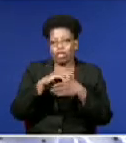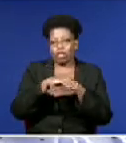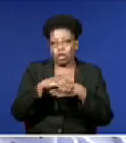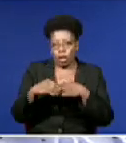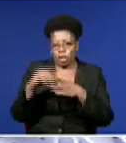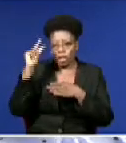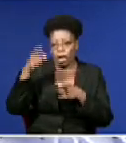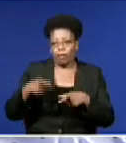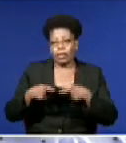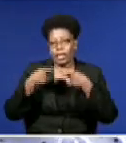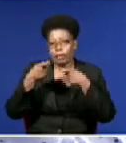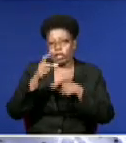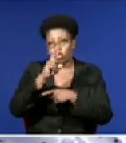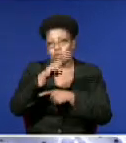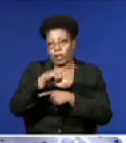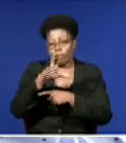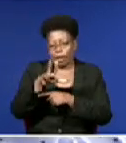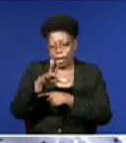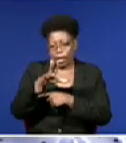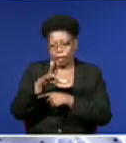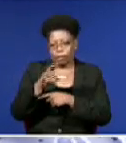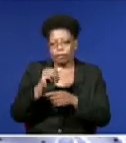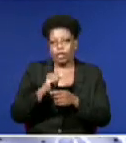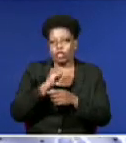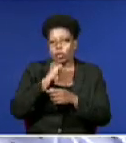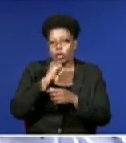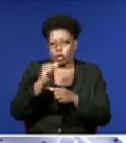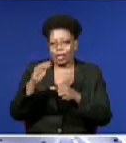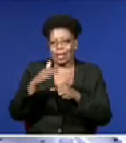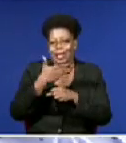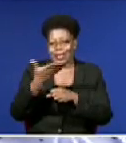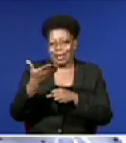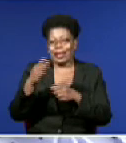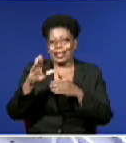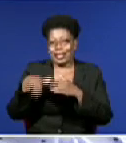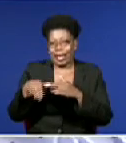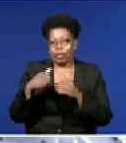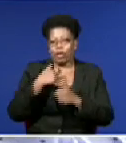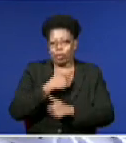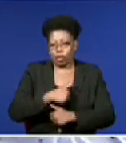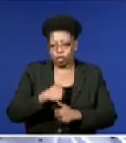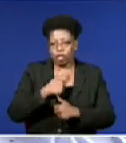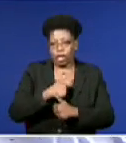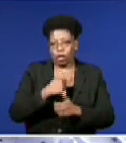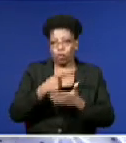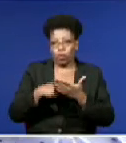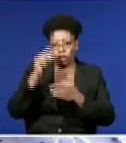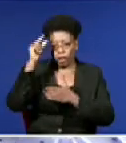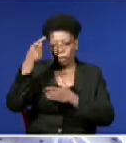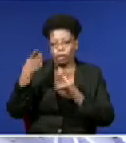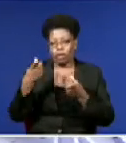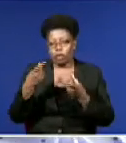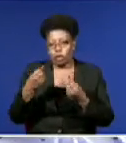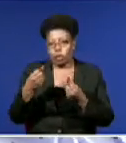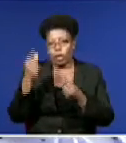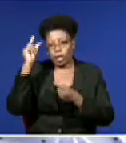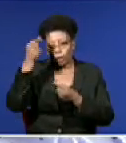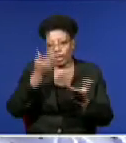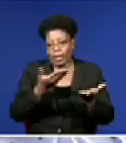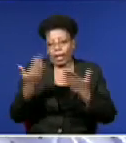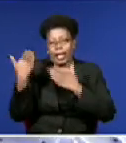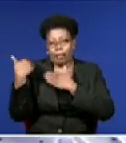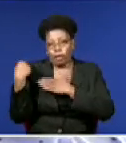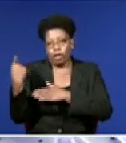not take us to where we need to be. And so while we appreciate that the government cannot carry the burden alone, it is a